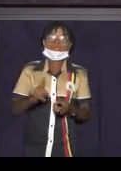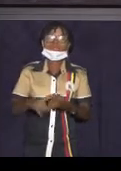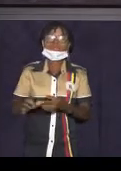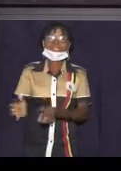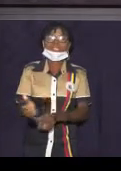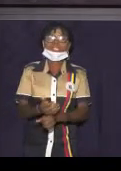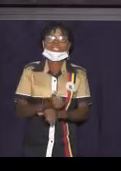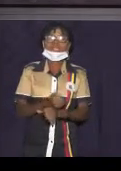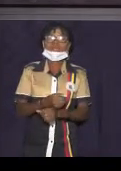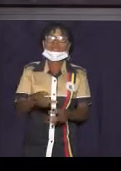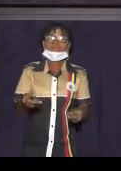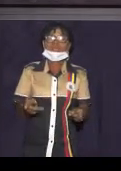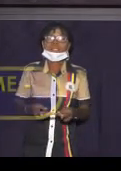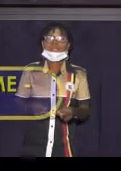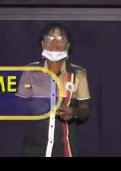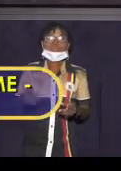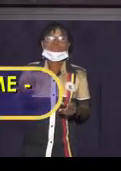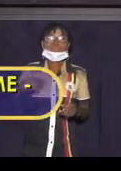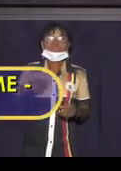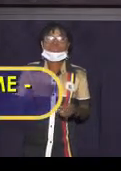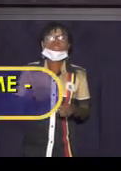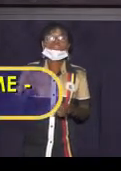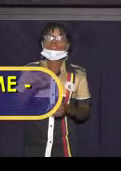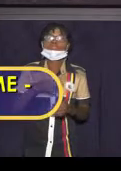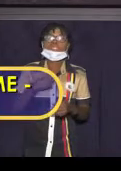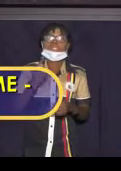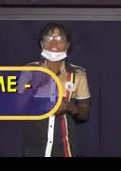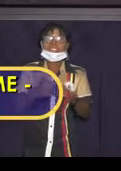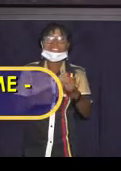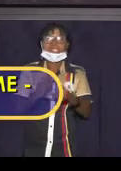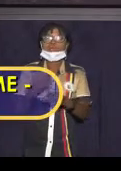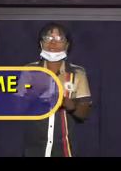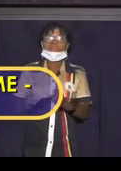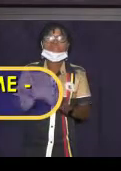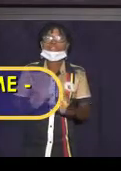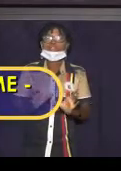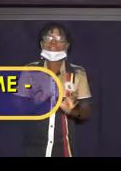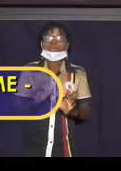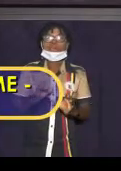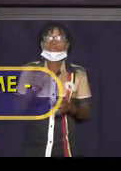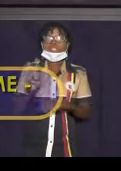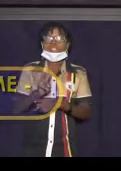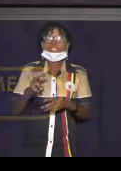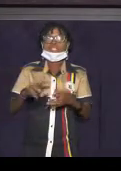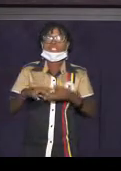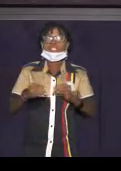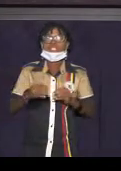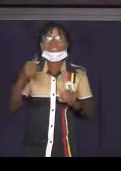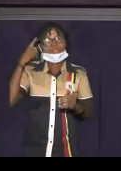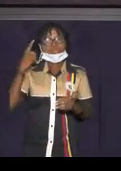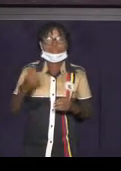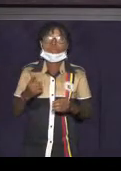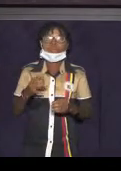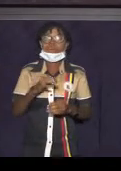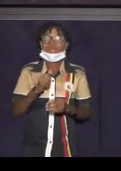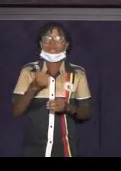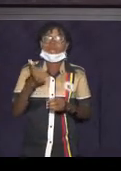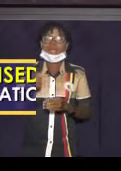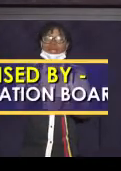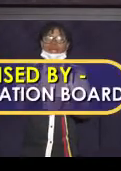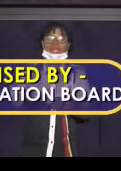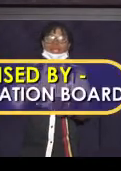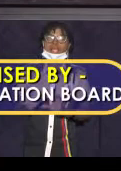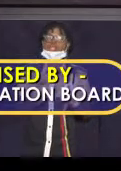tense for an action which is about to take place. It had not taken place. It